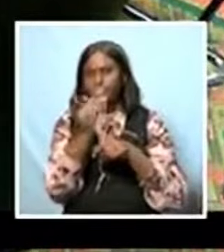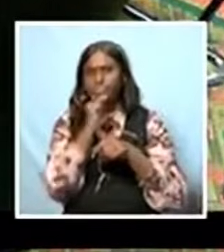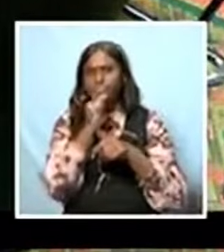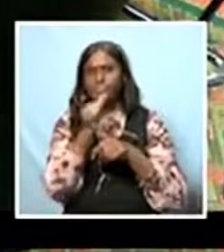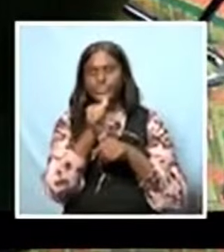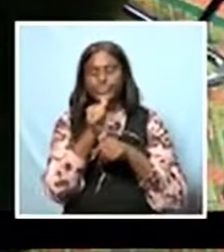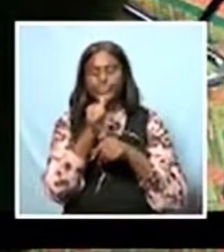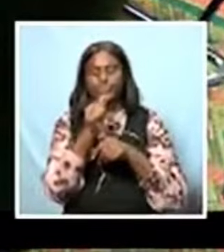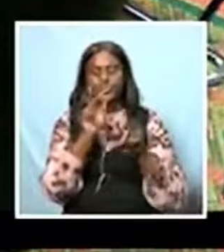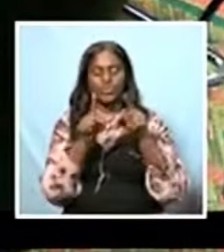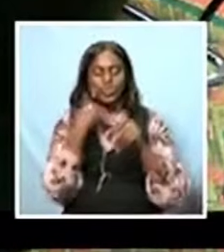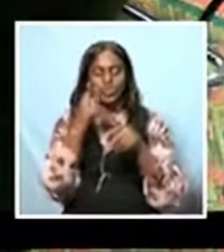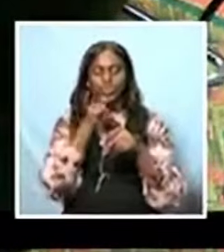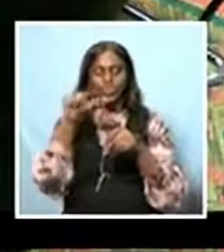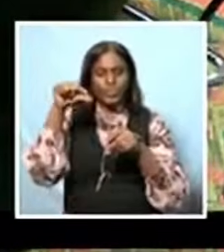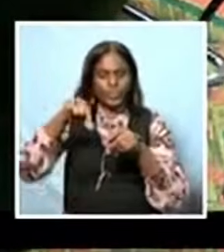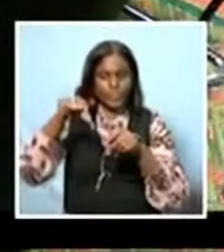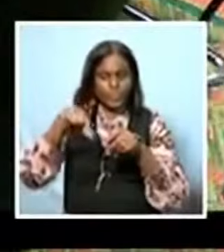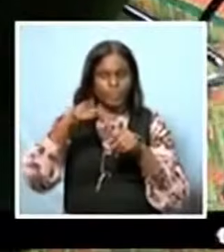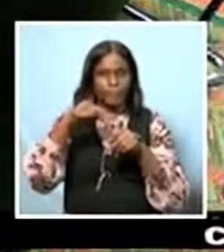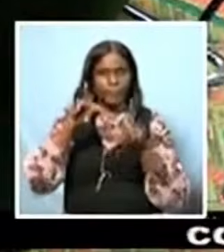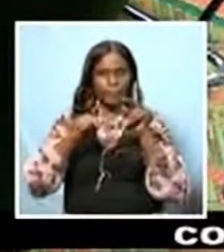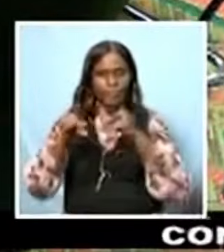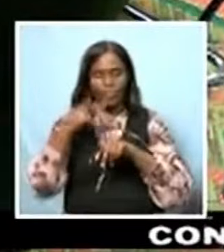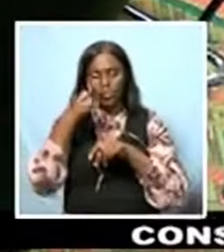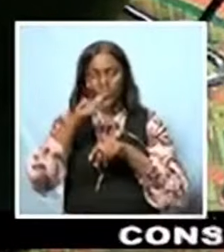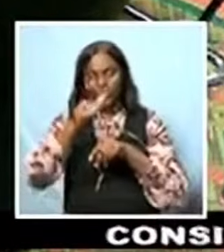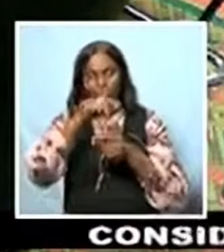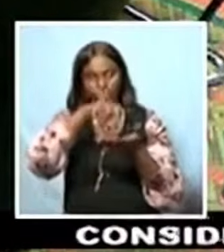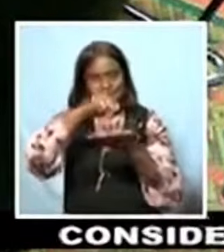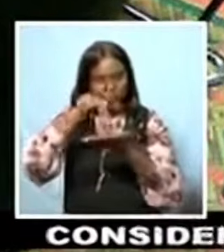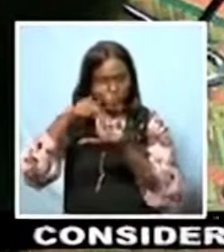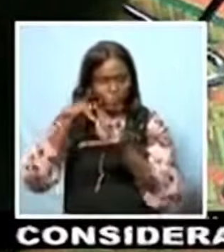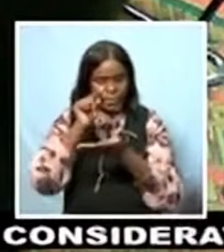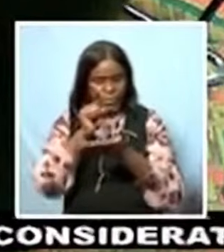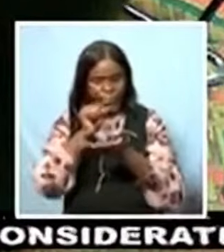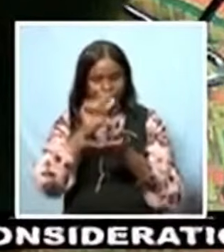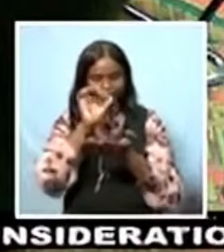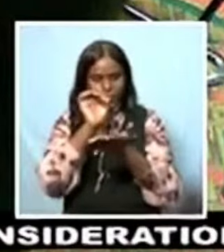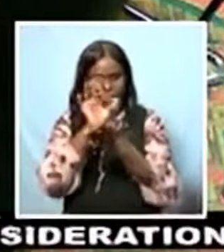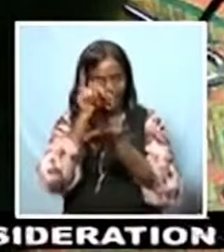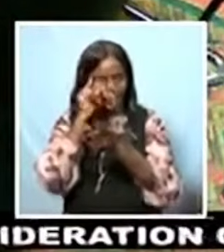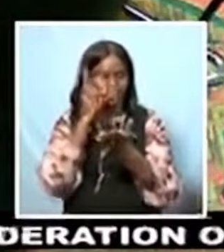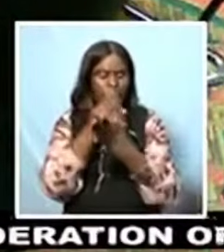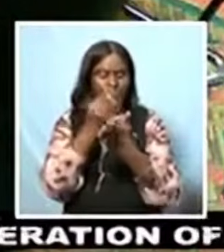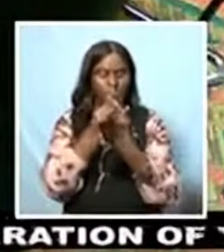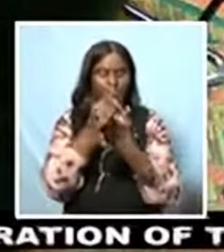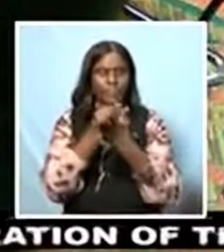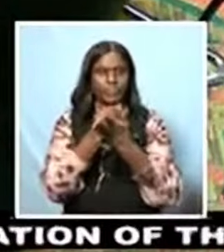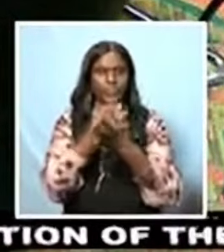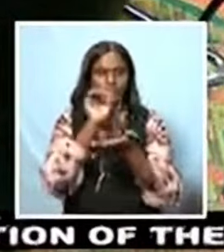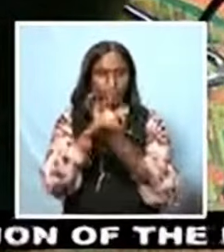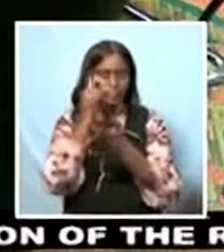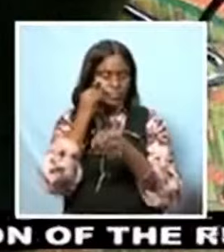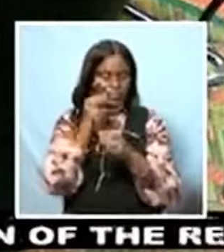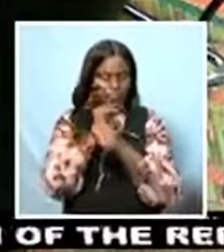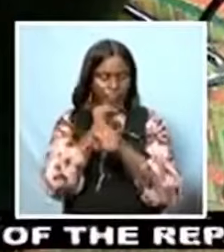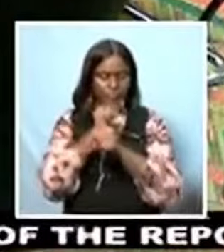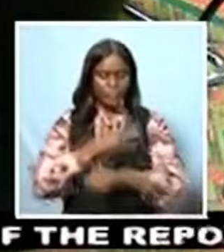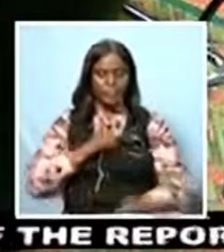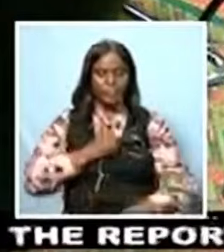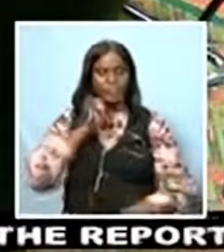not qualifying, who were paid these cash for work monies? Because I thought one of